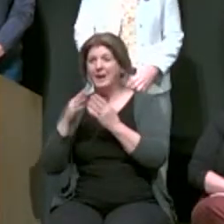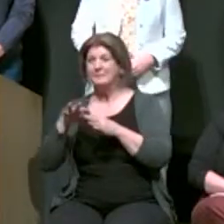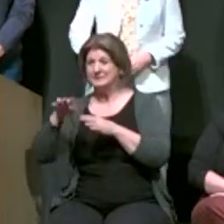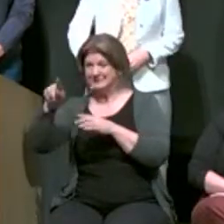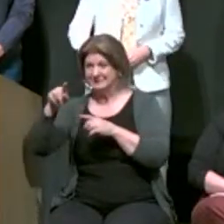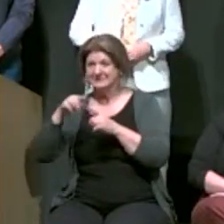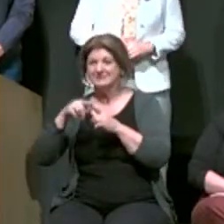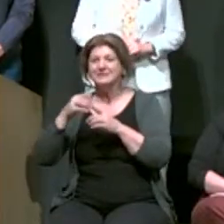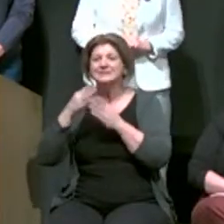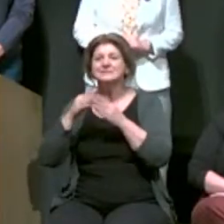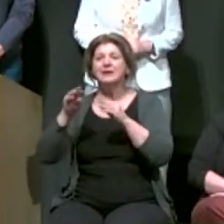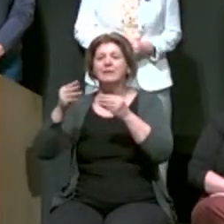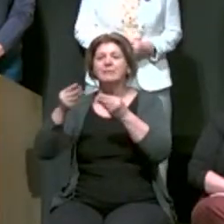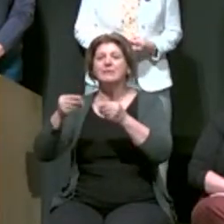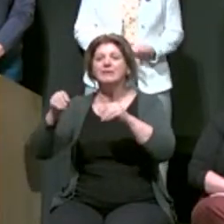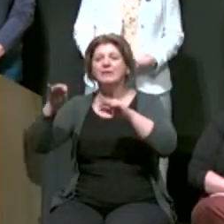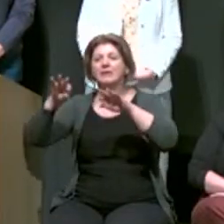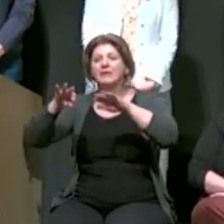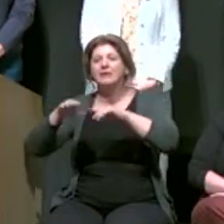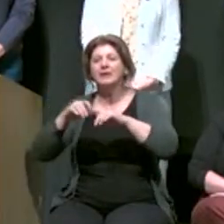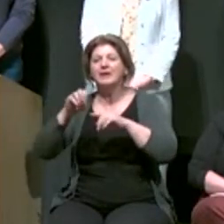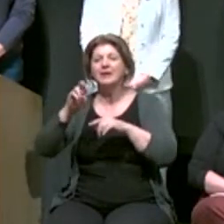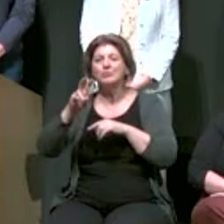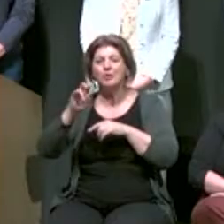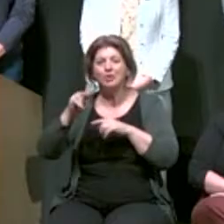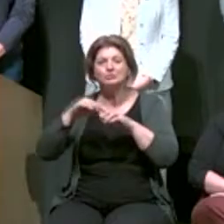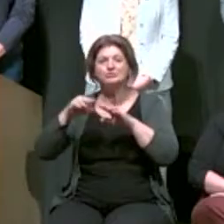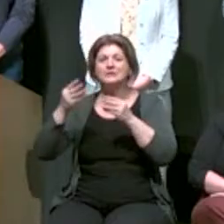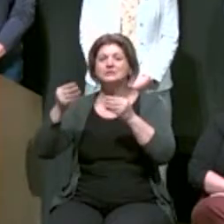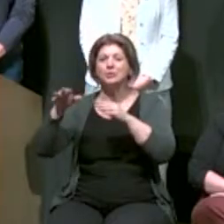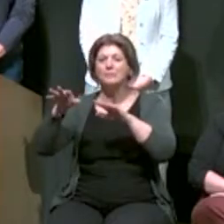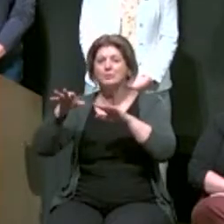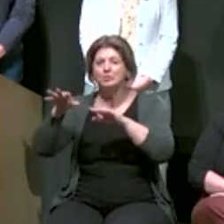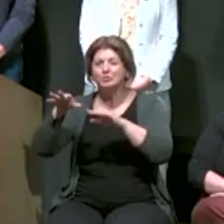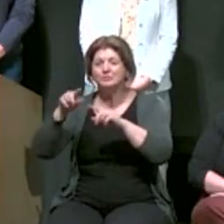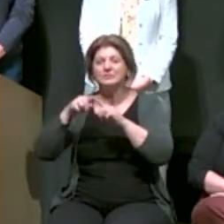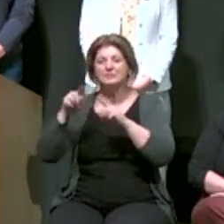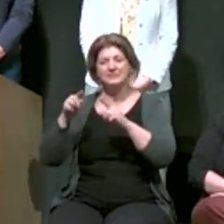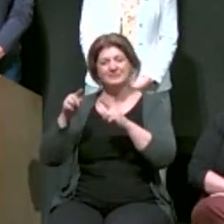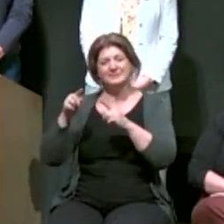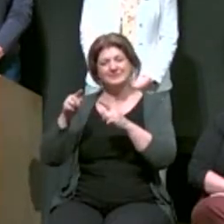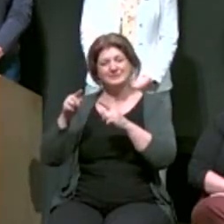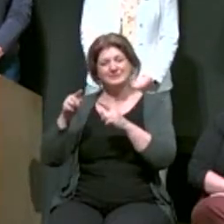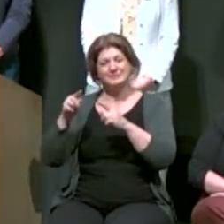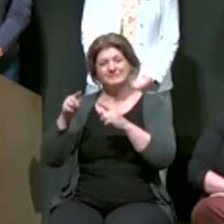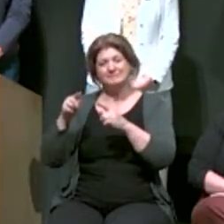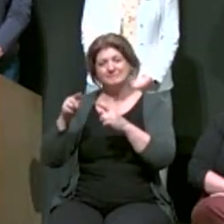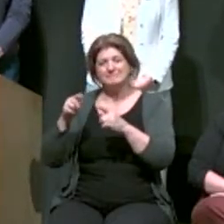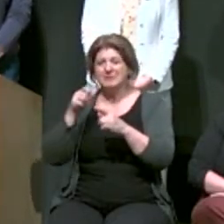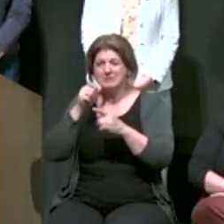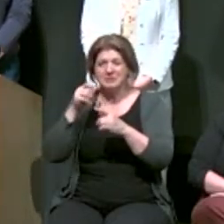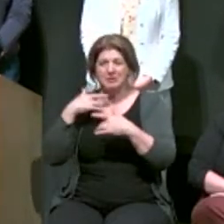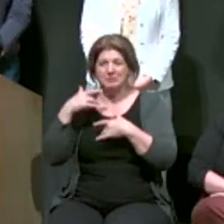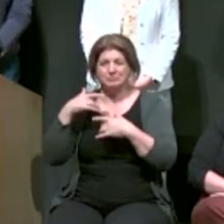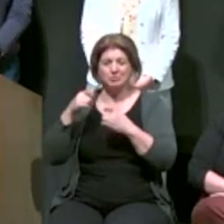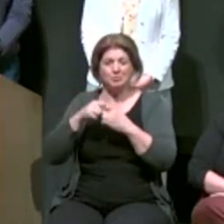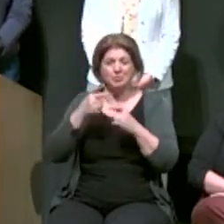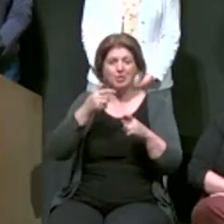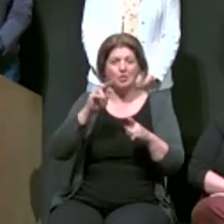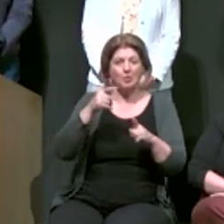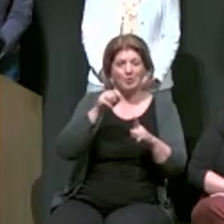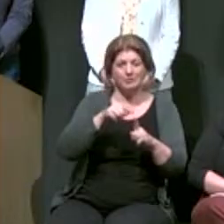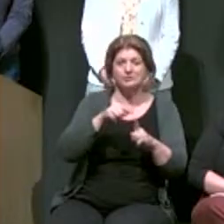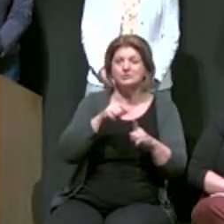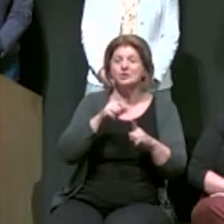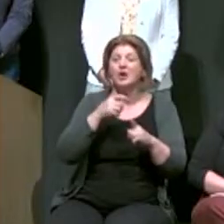such as erosion and movement, are not as big a consideration here because that river